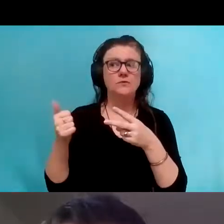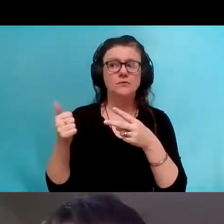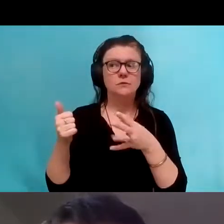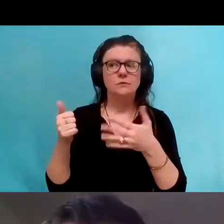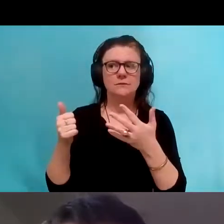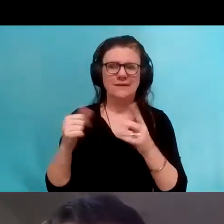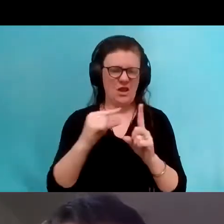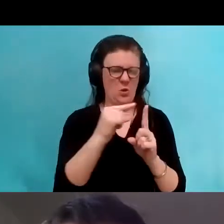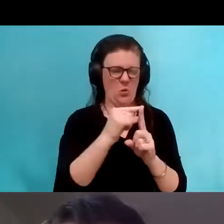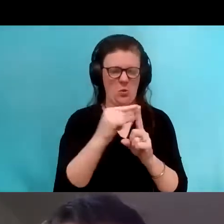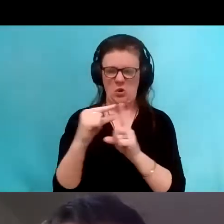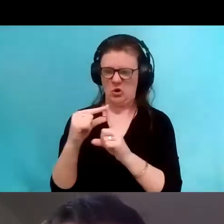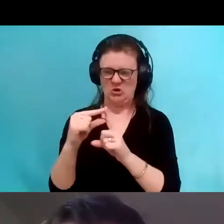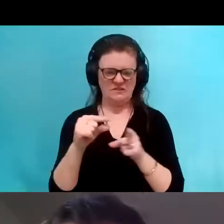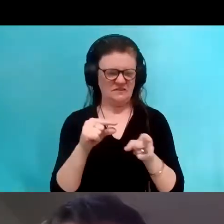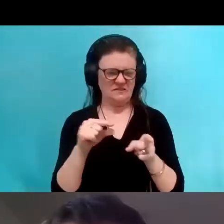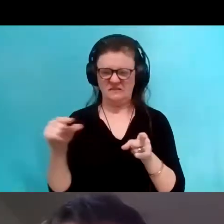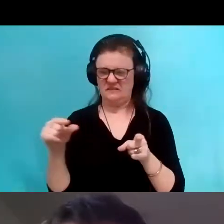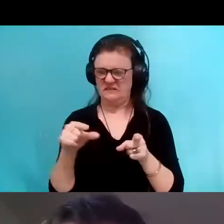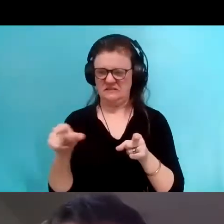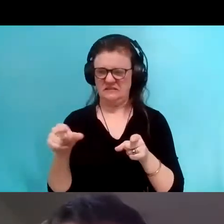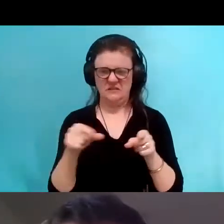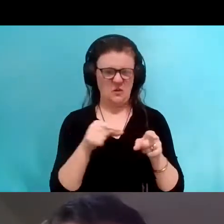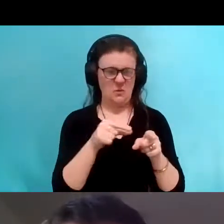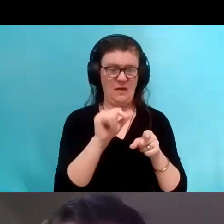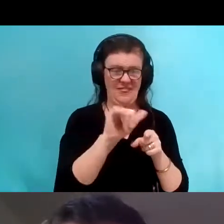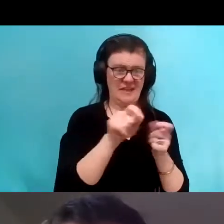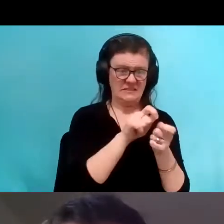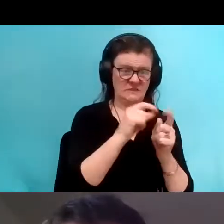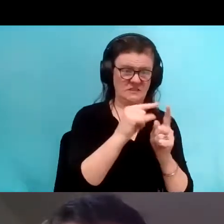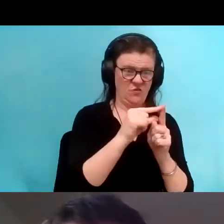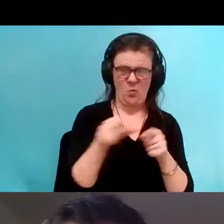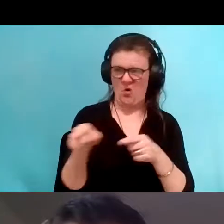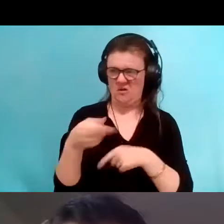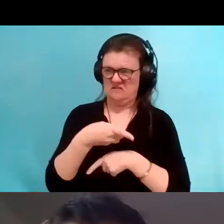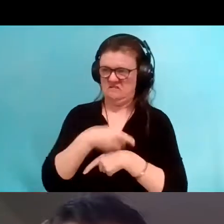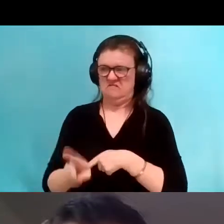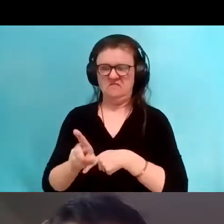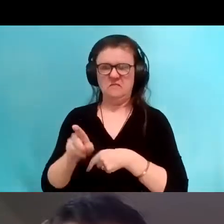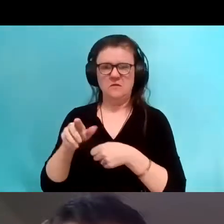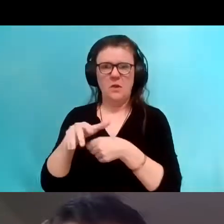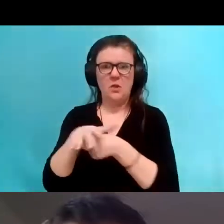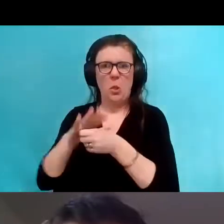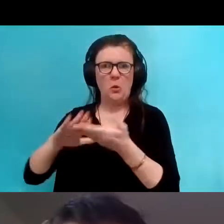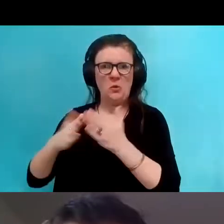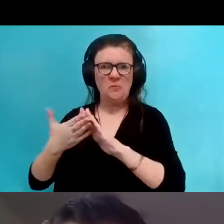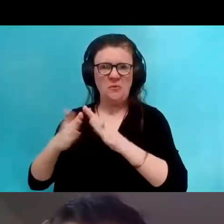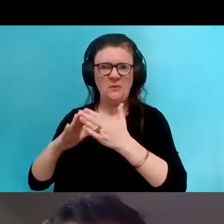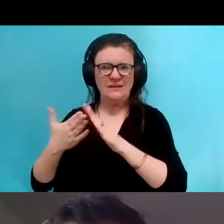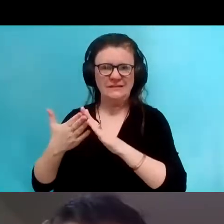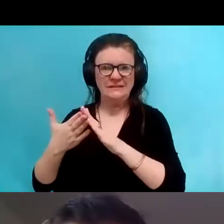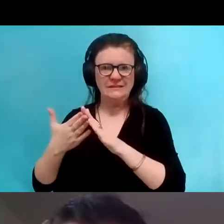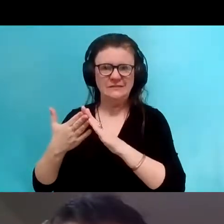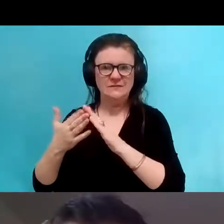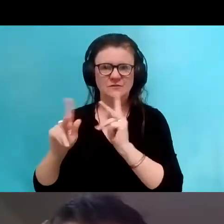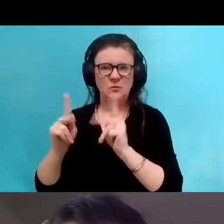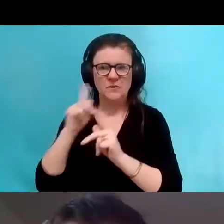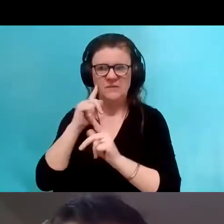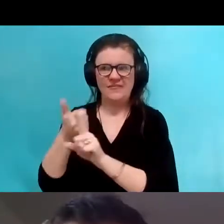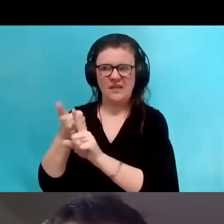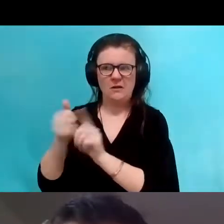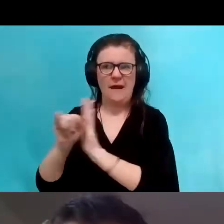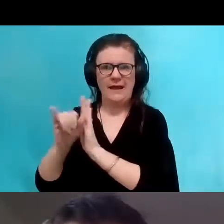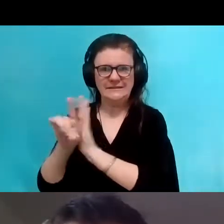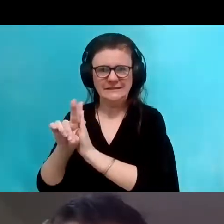word usages that would be considered derogatory amongst the community in terms of people's self-identity